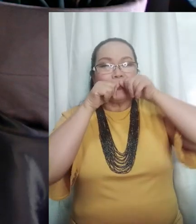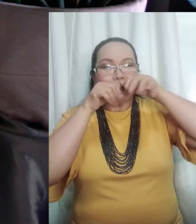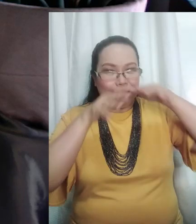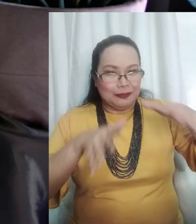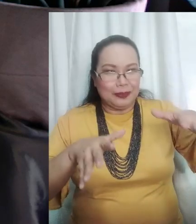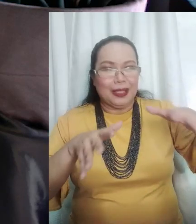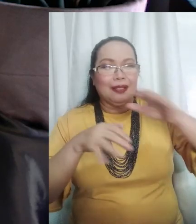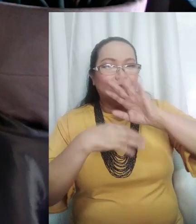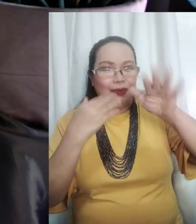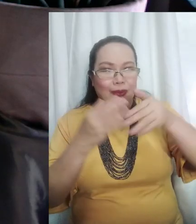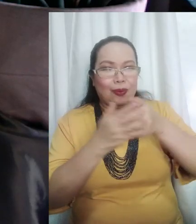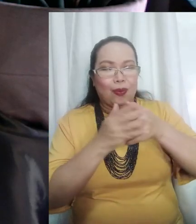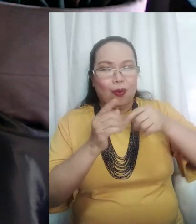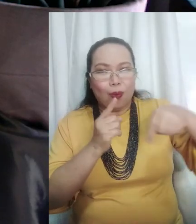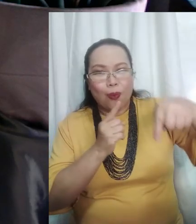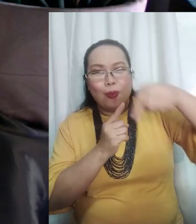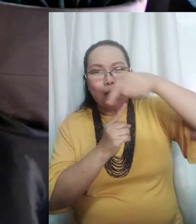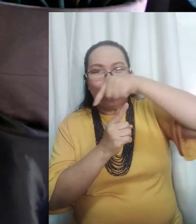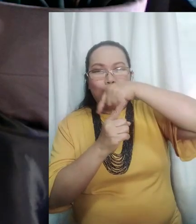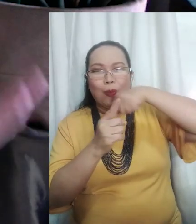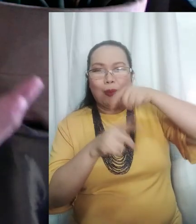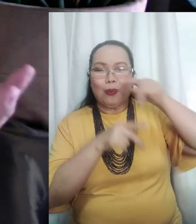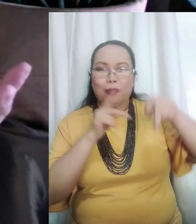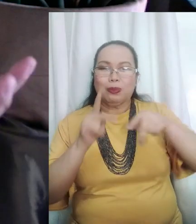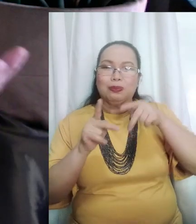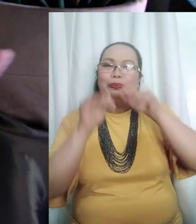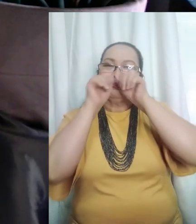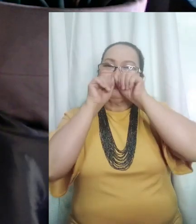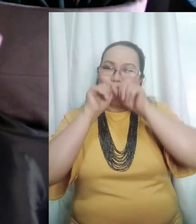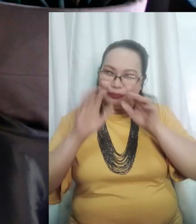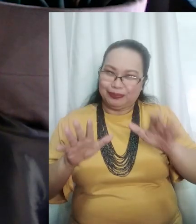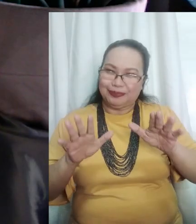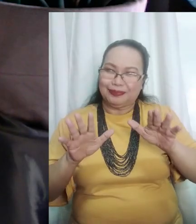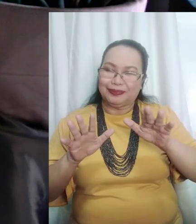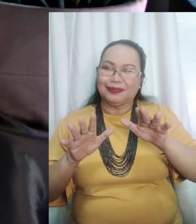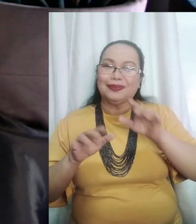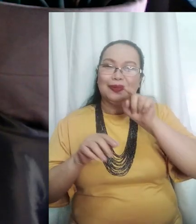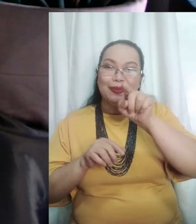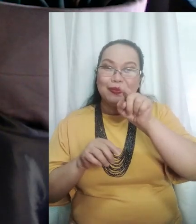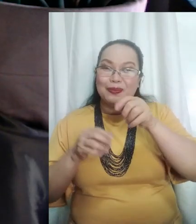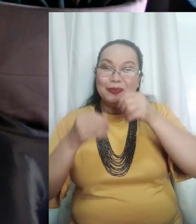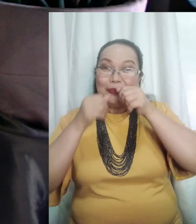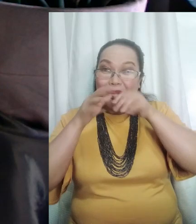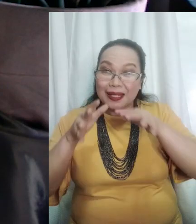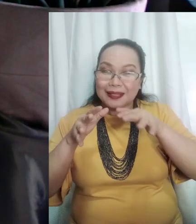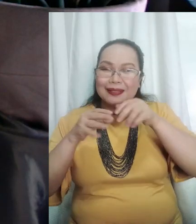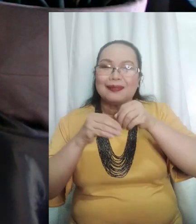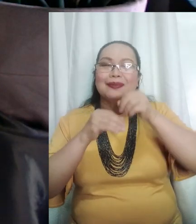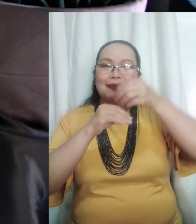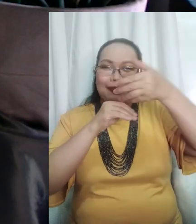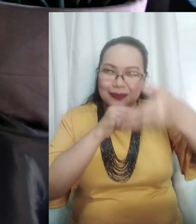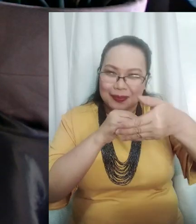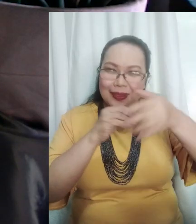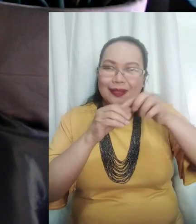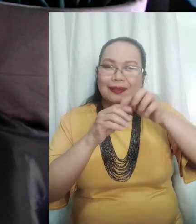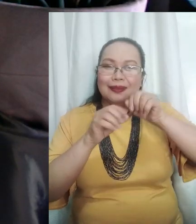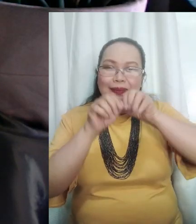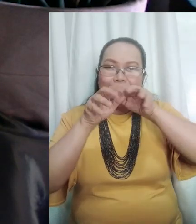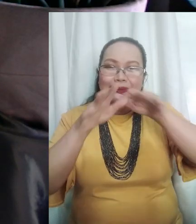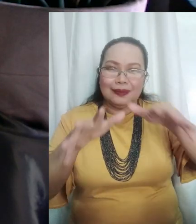was with Joseph, all around him were being blessed through him. That